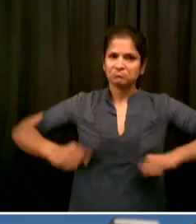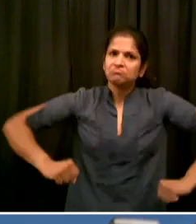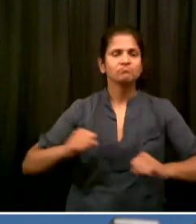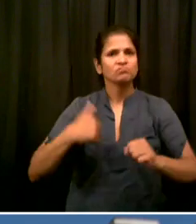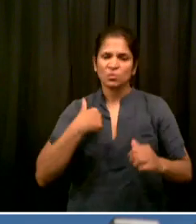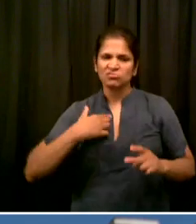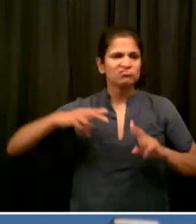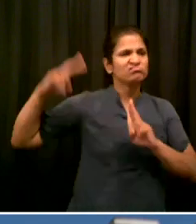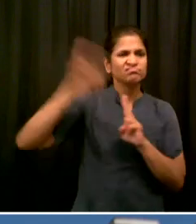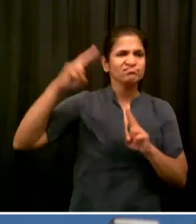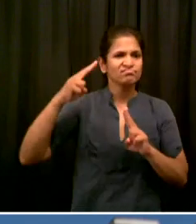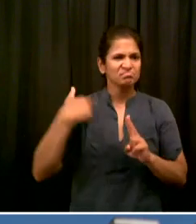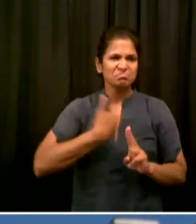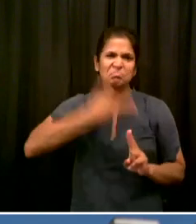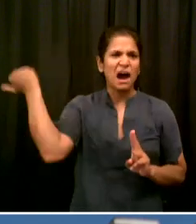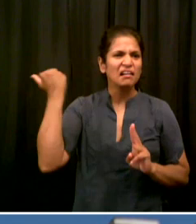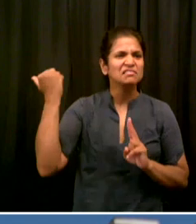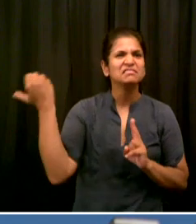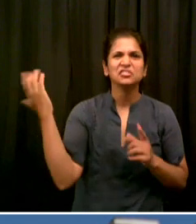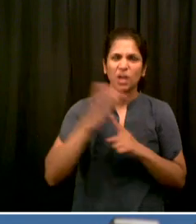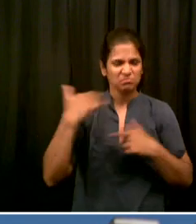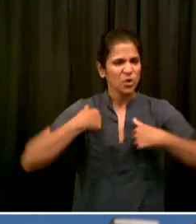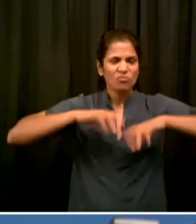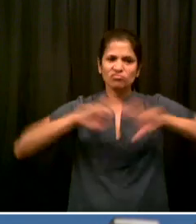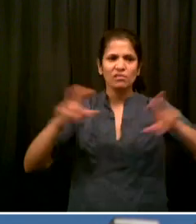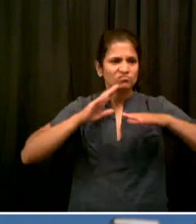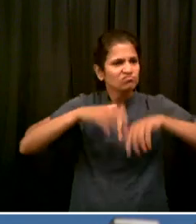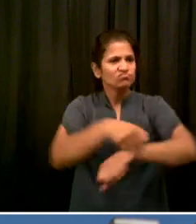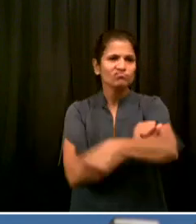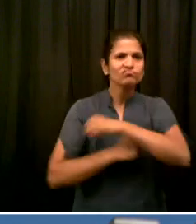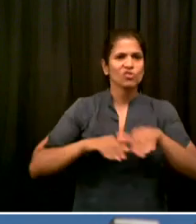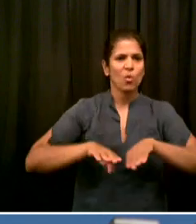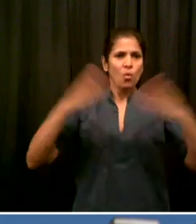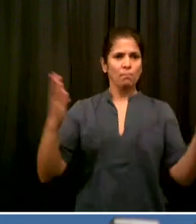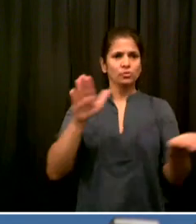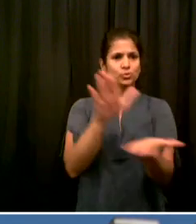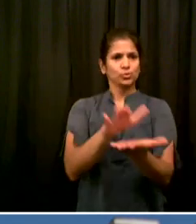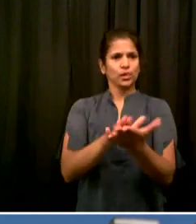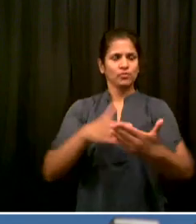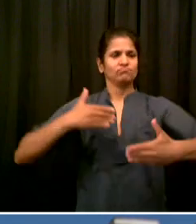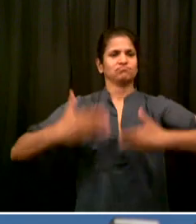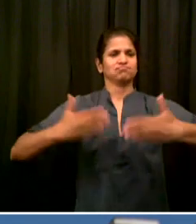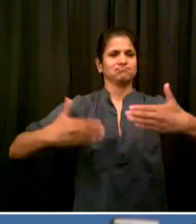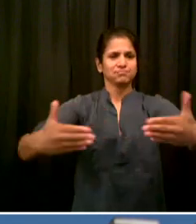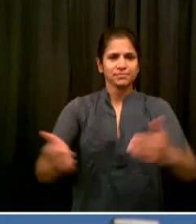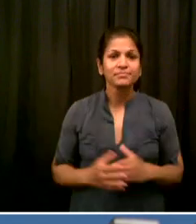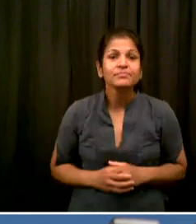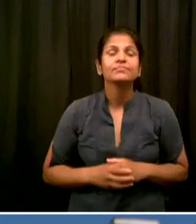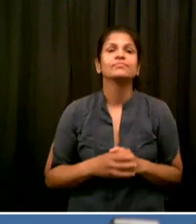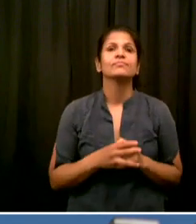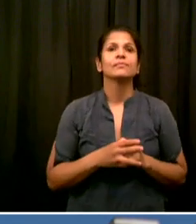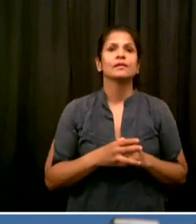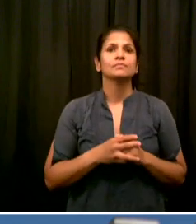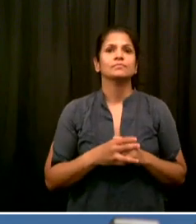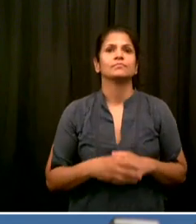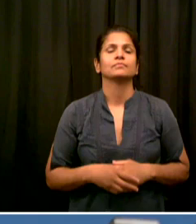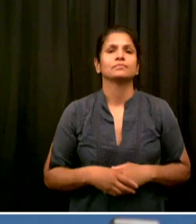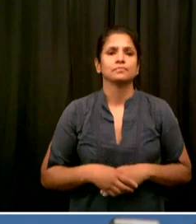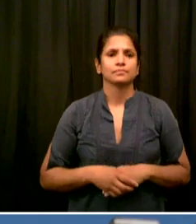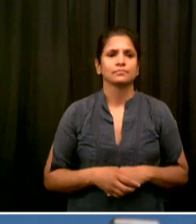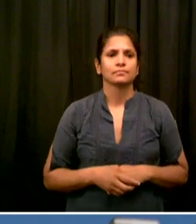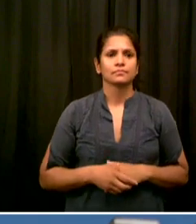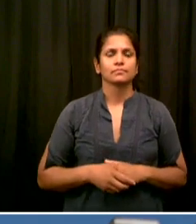in the entire world to make sure everyone is safe. Now, let's talk